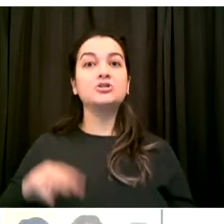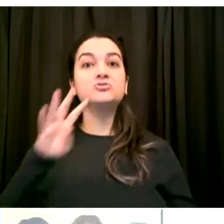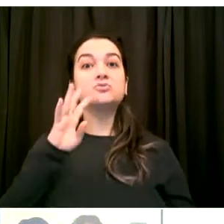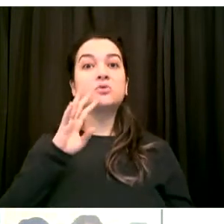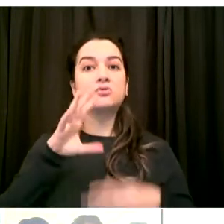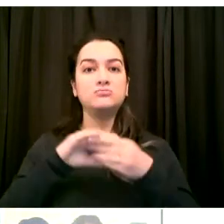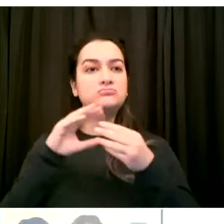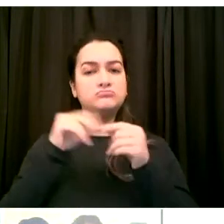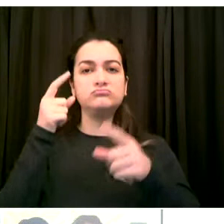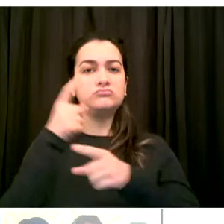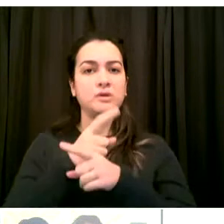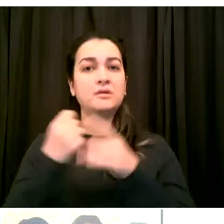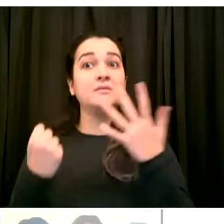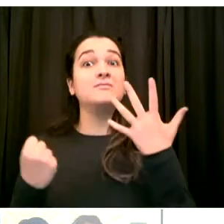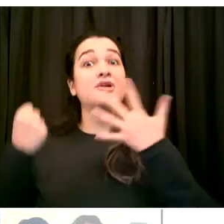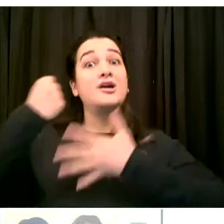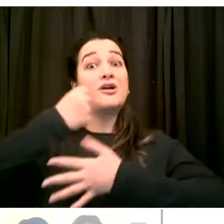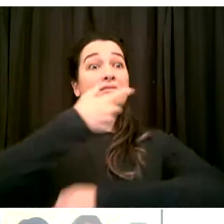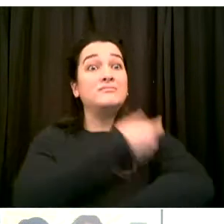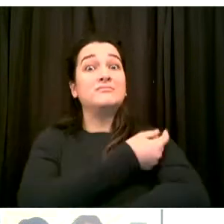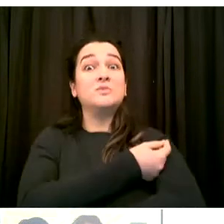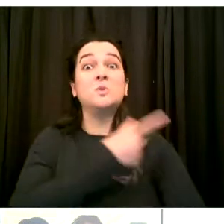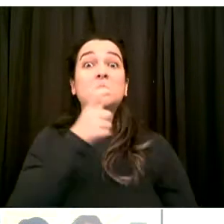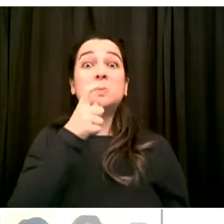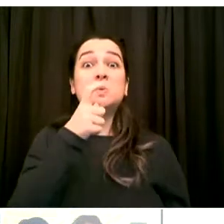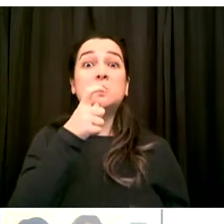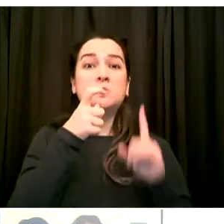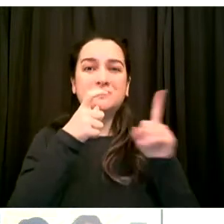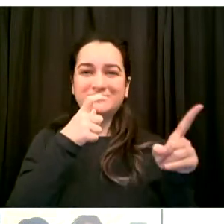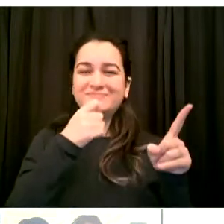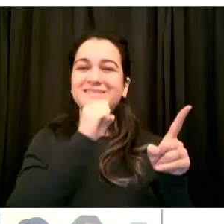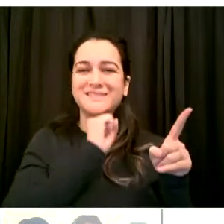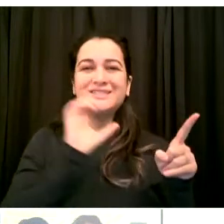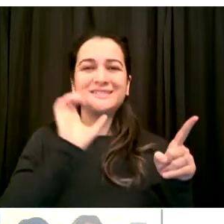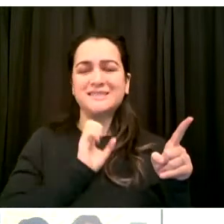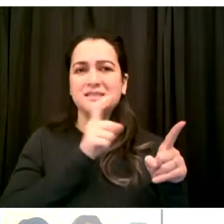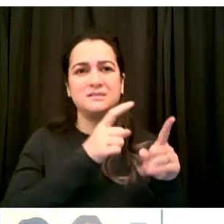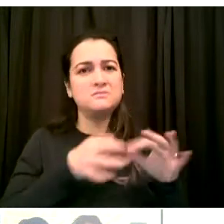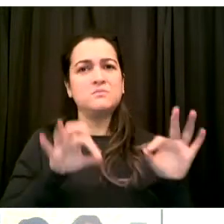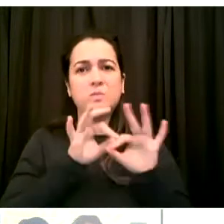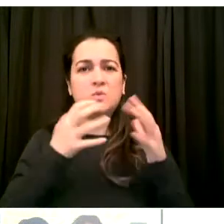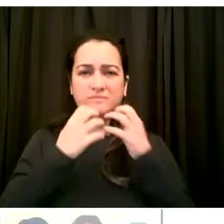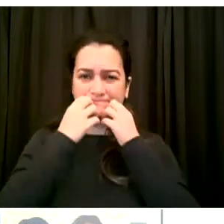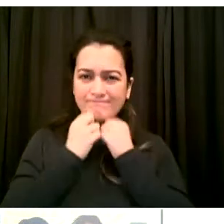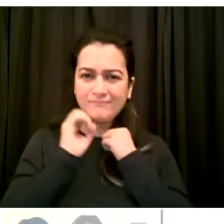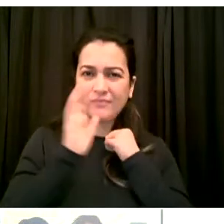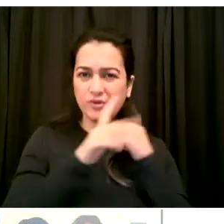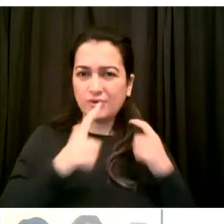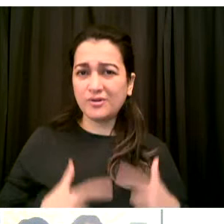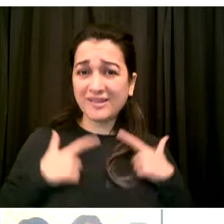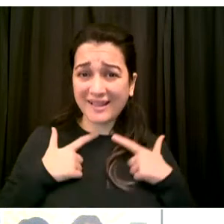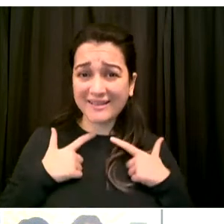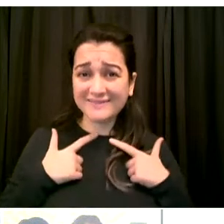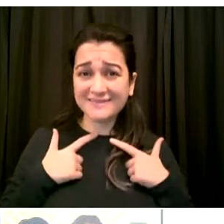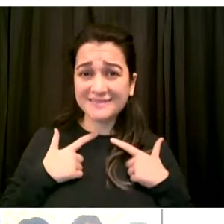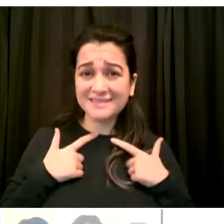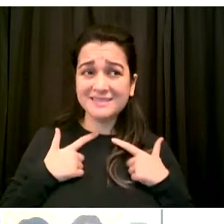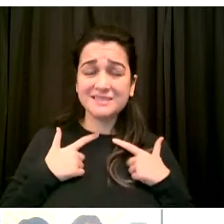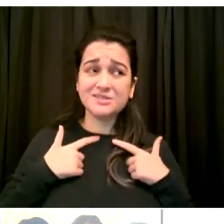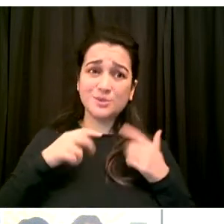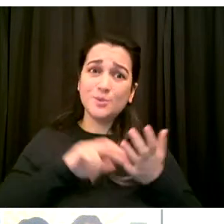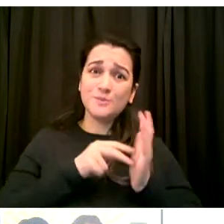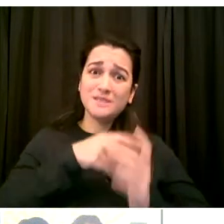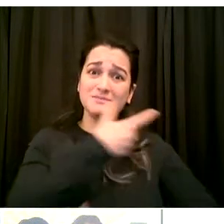New Yorkers will save lives and prevent suffering. That's why we have really centered making sure that